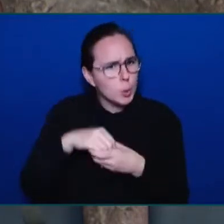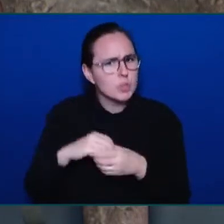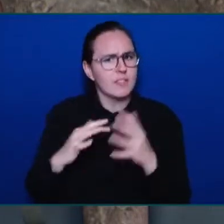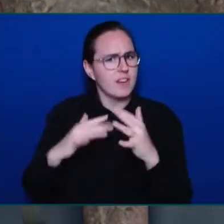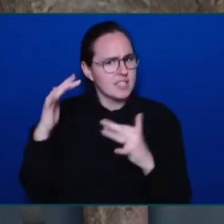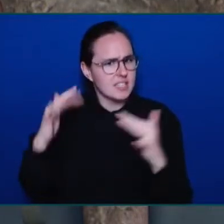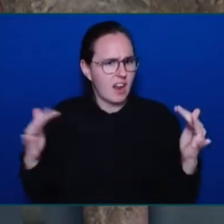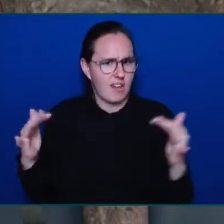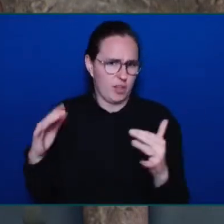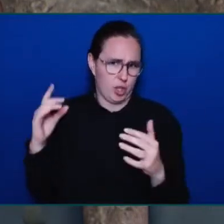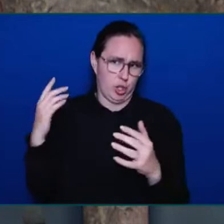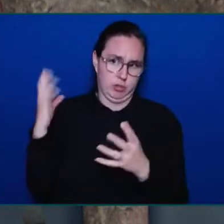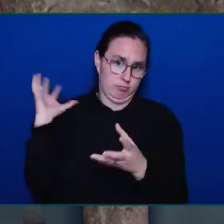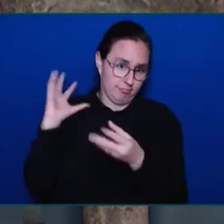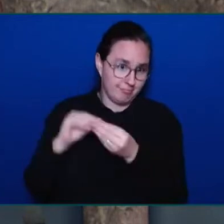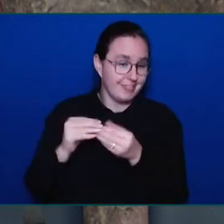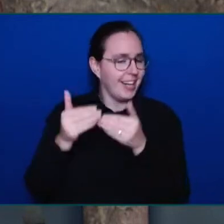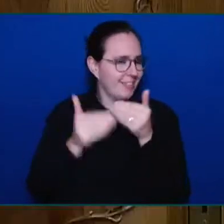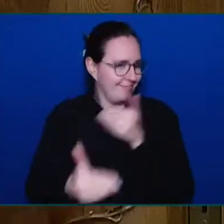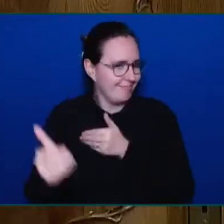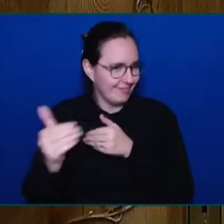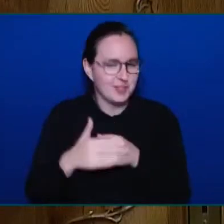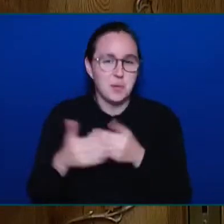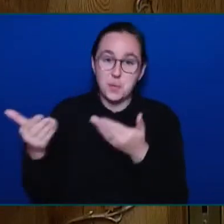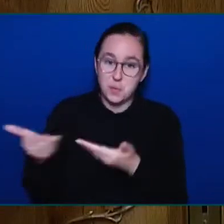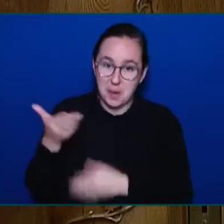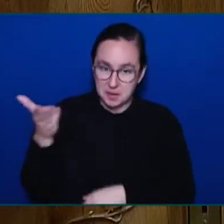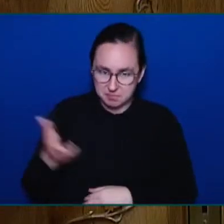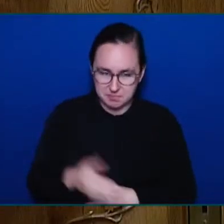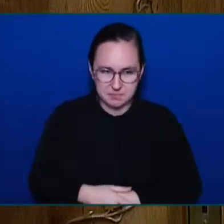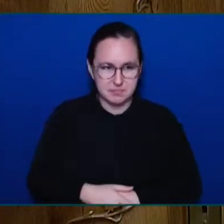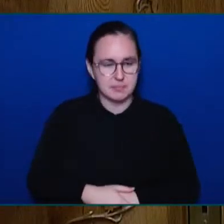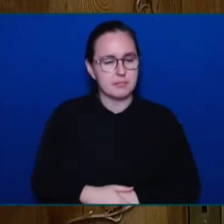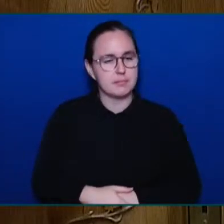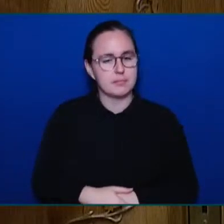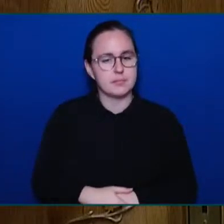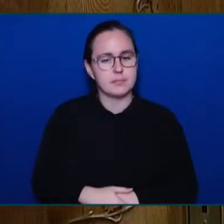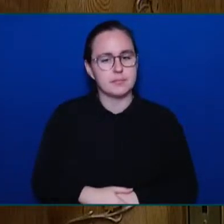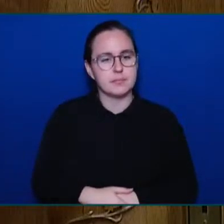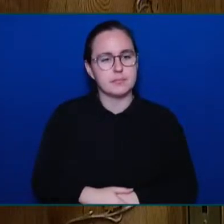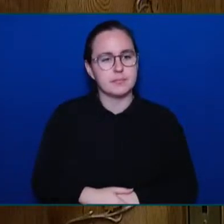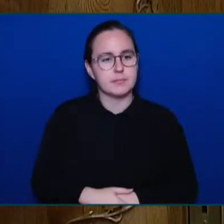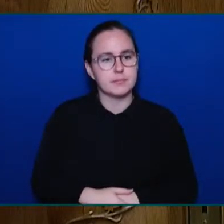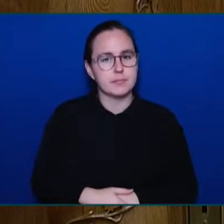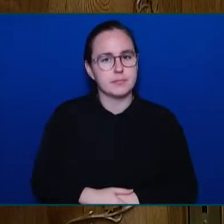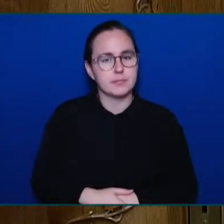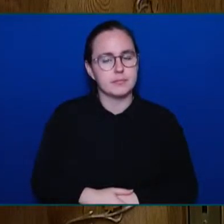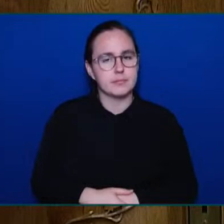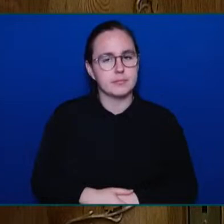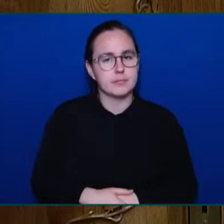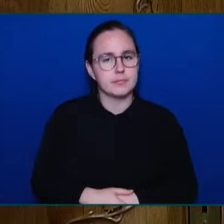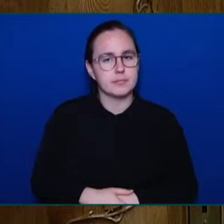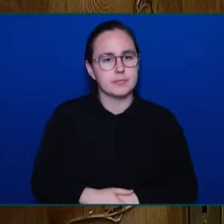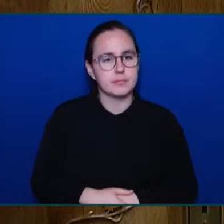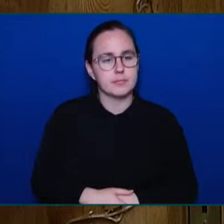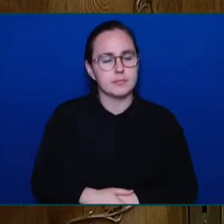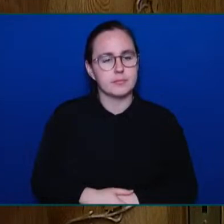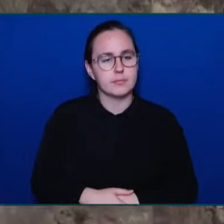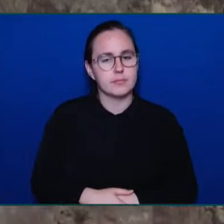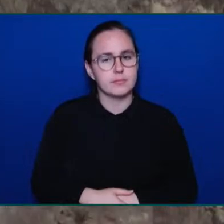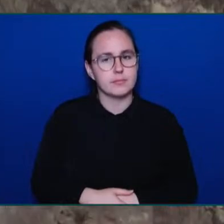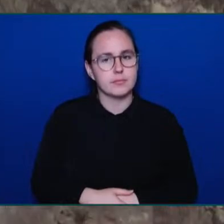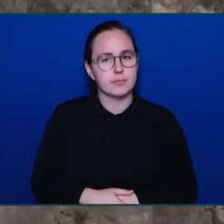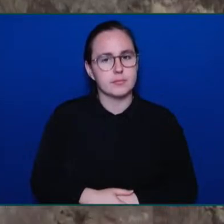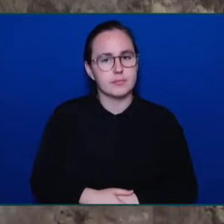Minister of Municipal Affairs. Thank you, Honorable Speaker. In the gallery today, I have